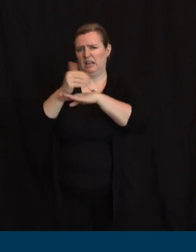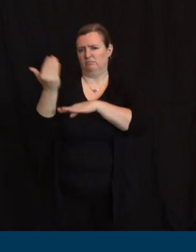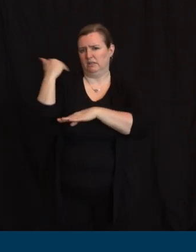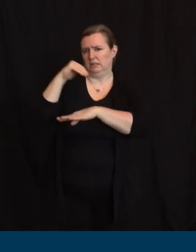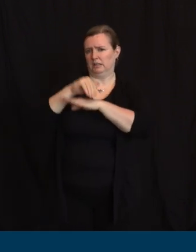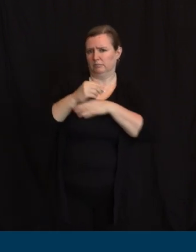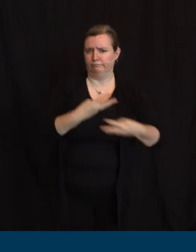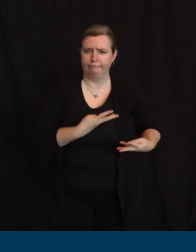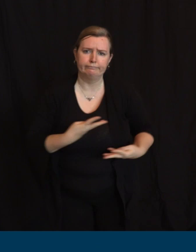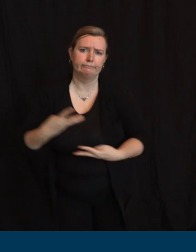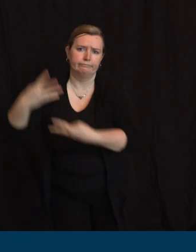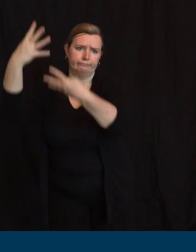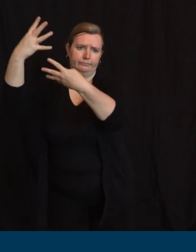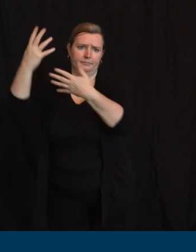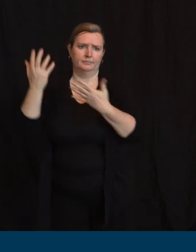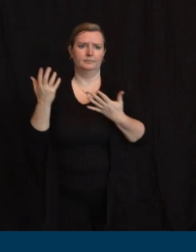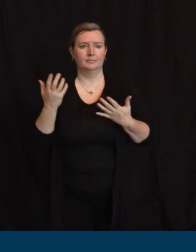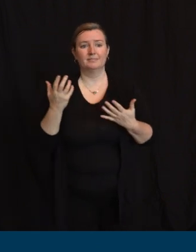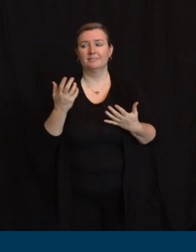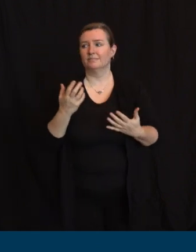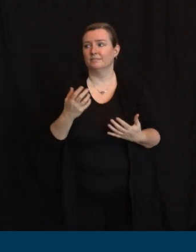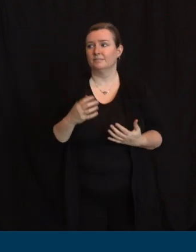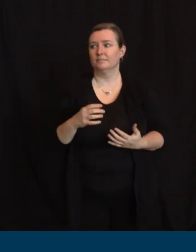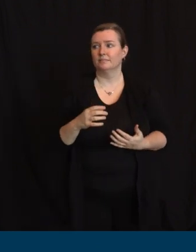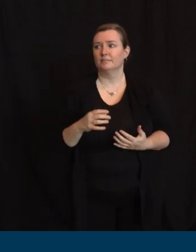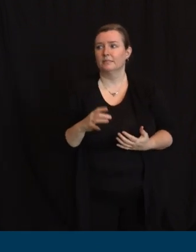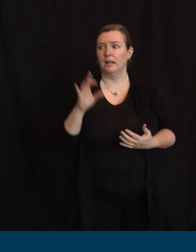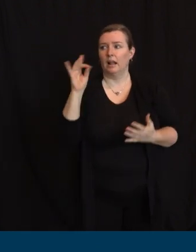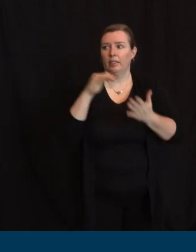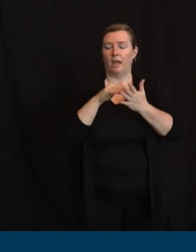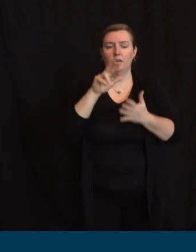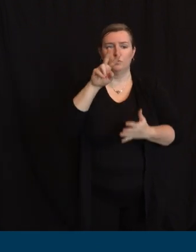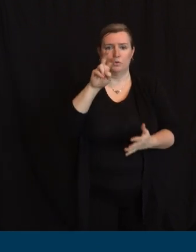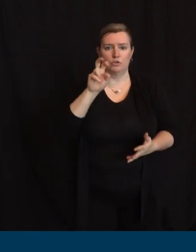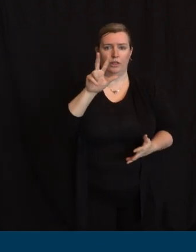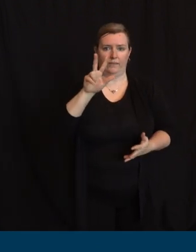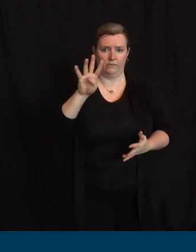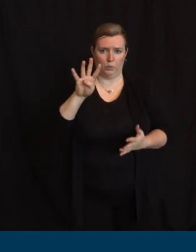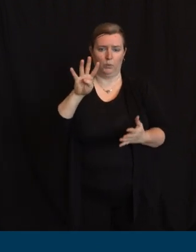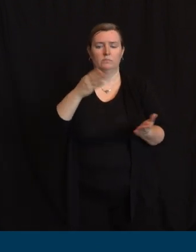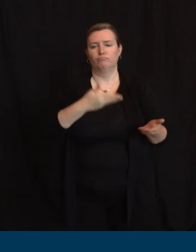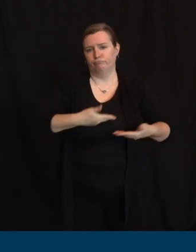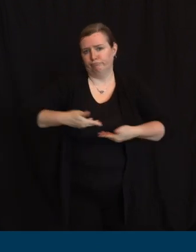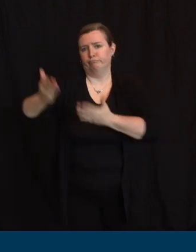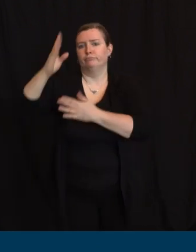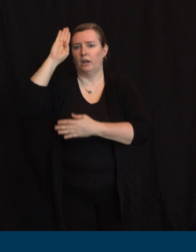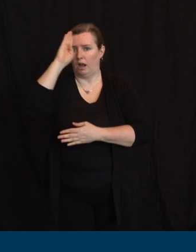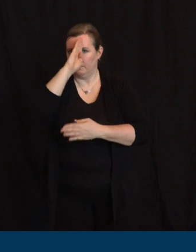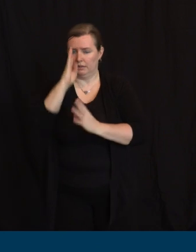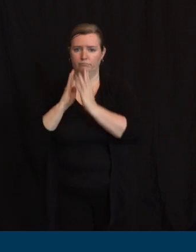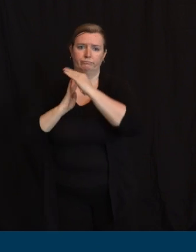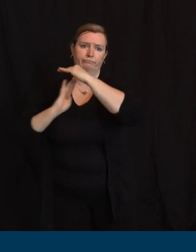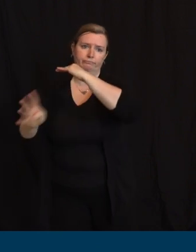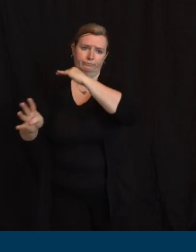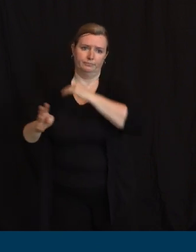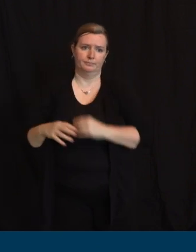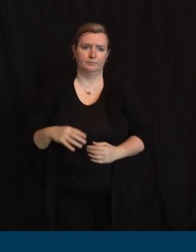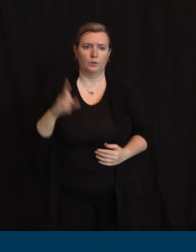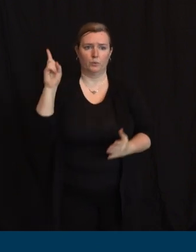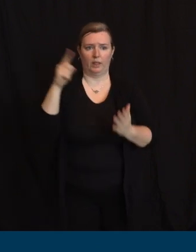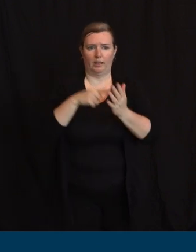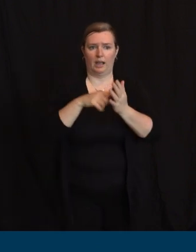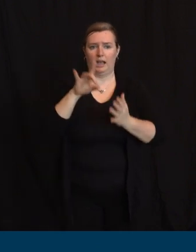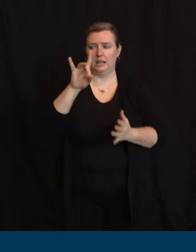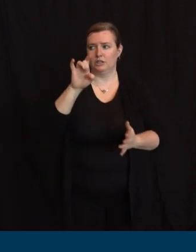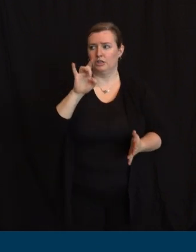p.m. last night, 8,224 residents were reported hospitalized. Judy, I got that right, I hope, of whom 1,880 were listed in critical